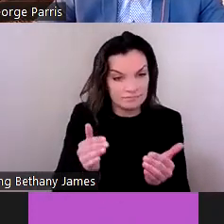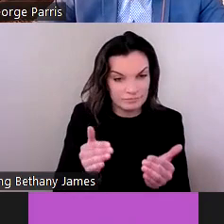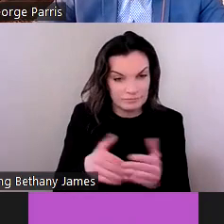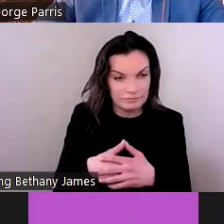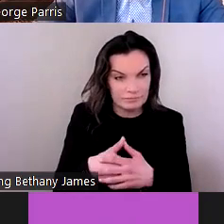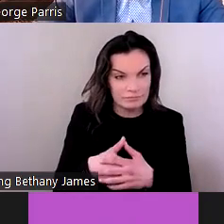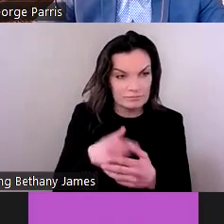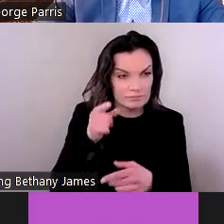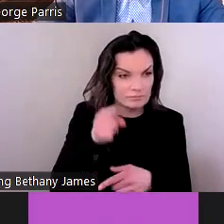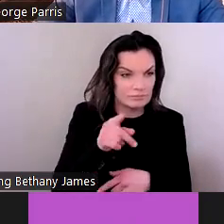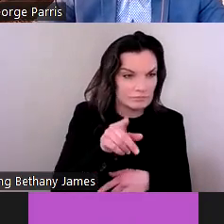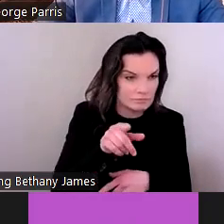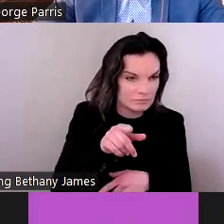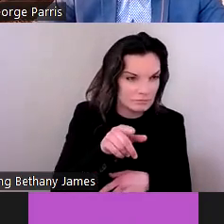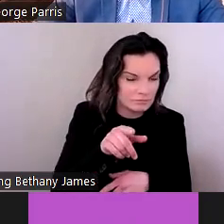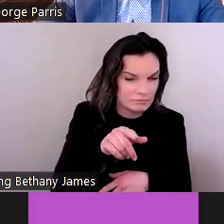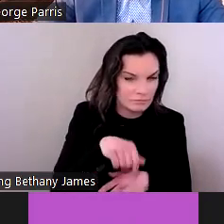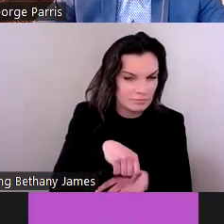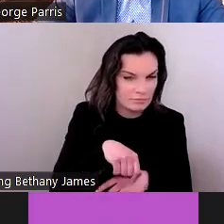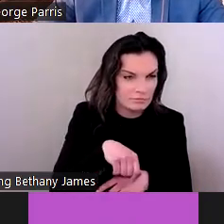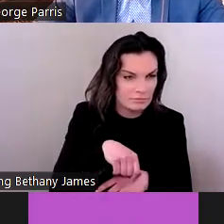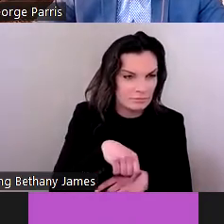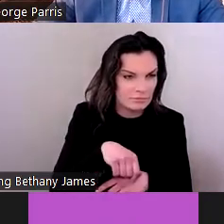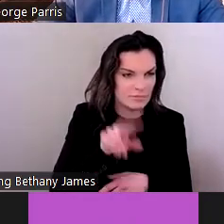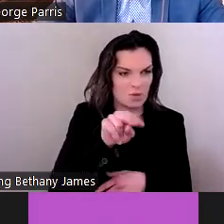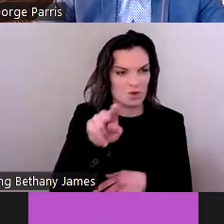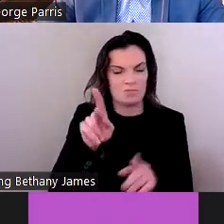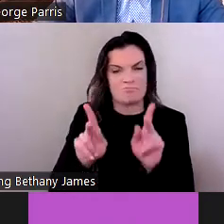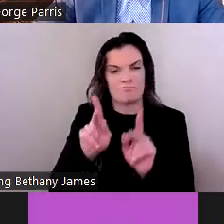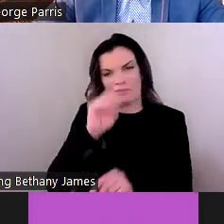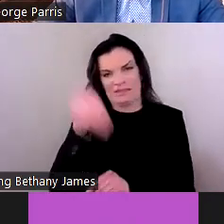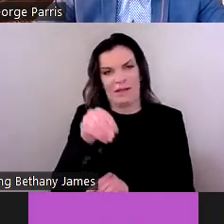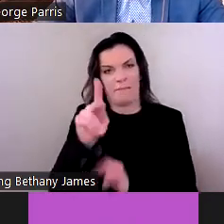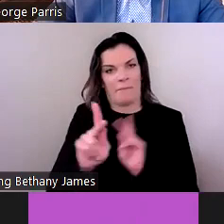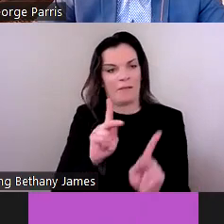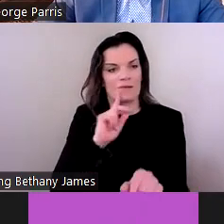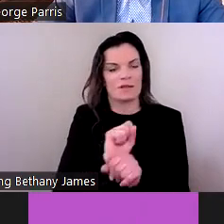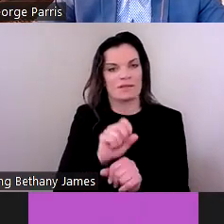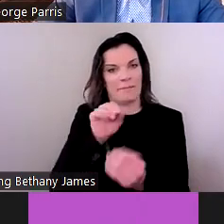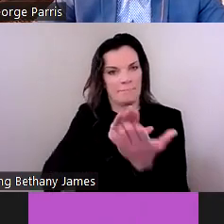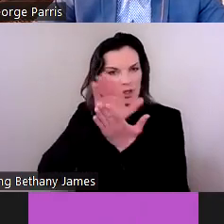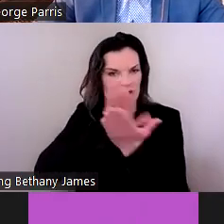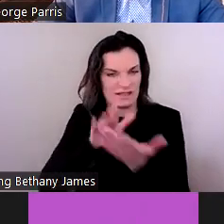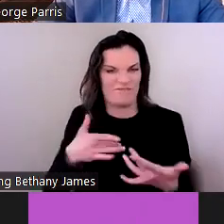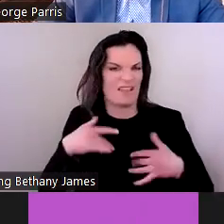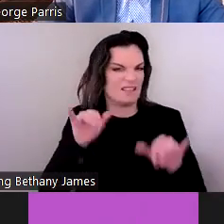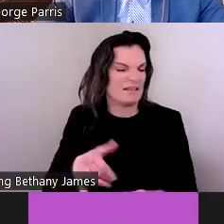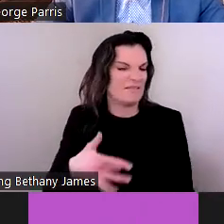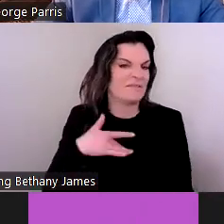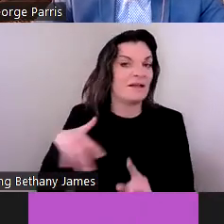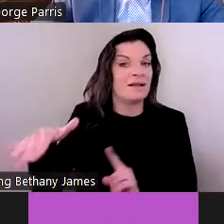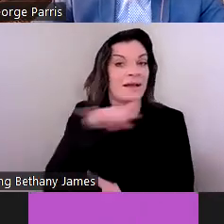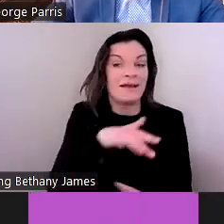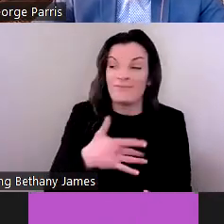person. The type of work where people report, their workplace tends to be toxic. Office